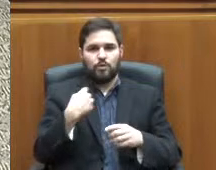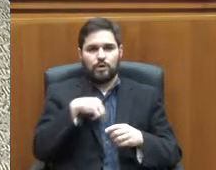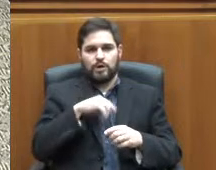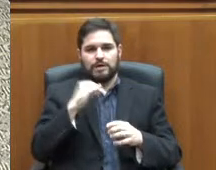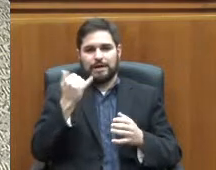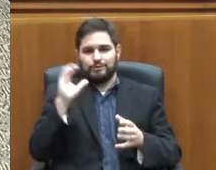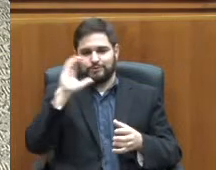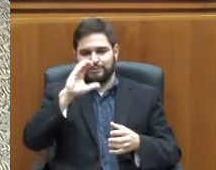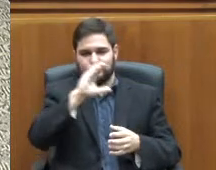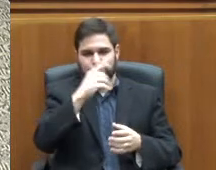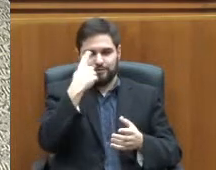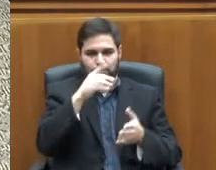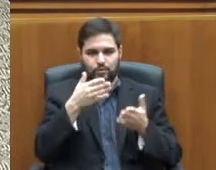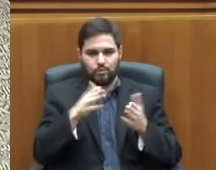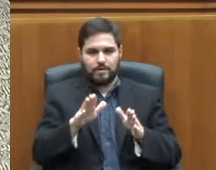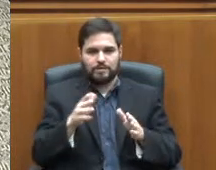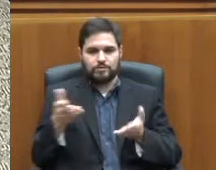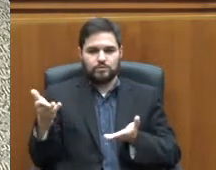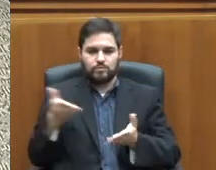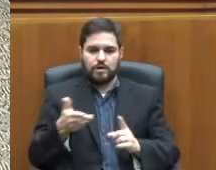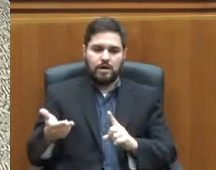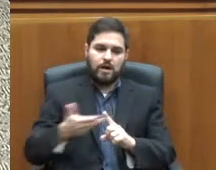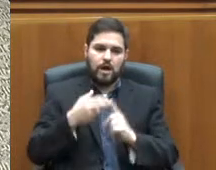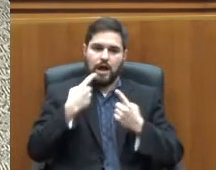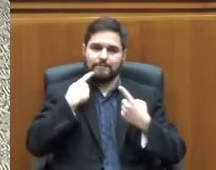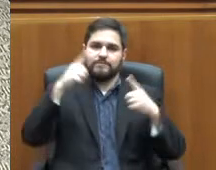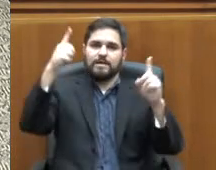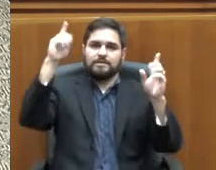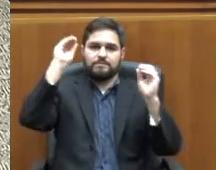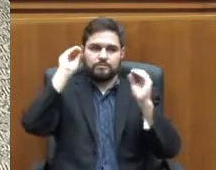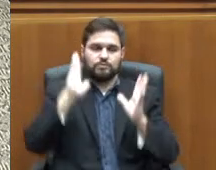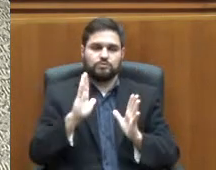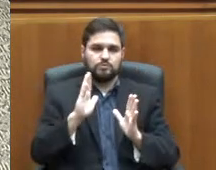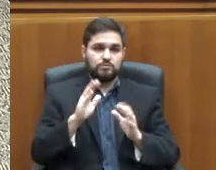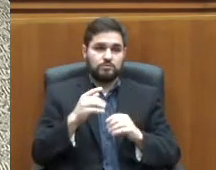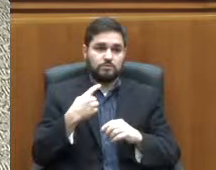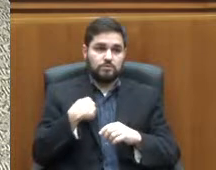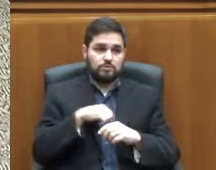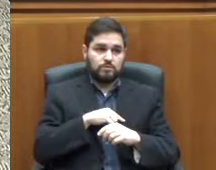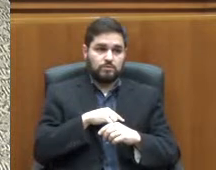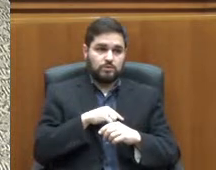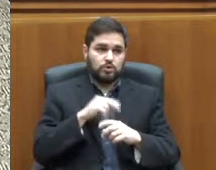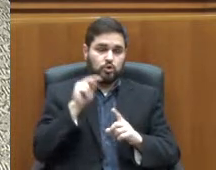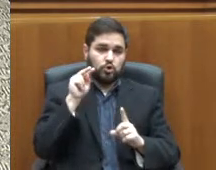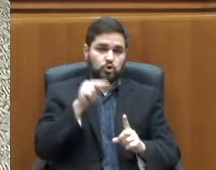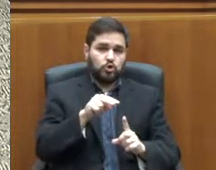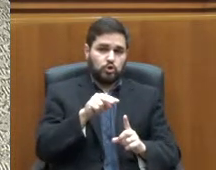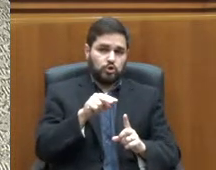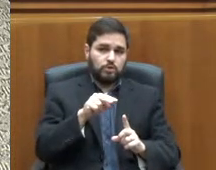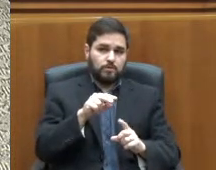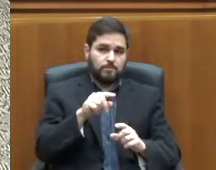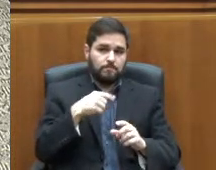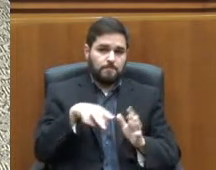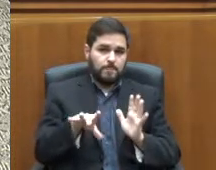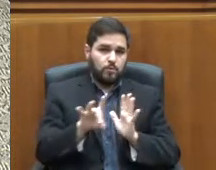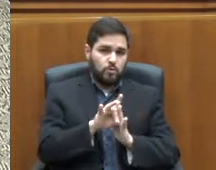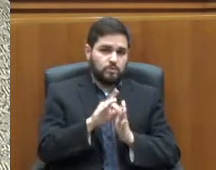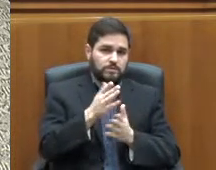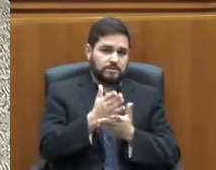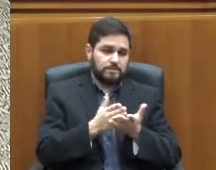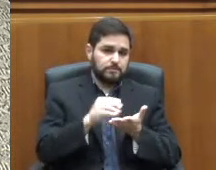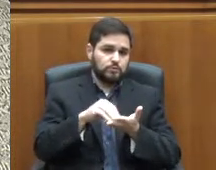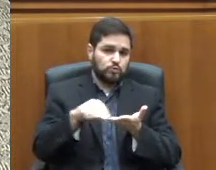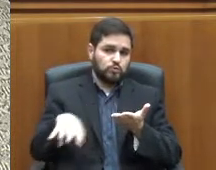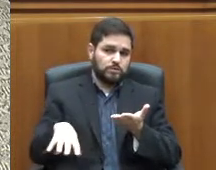to bring in effective teachers that can help with that. And in fact, as we looked, we chose some